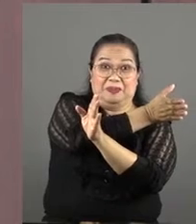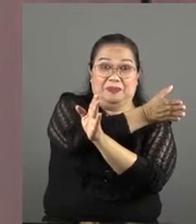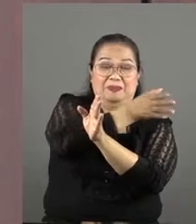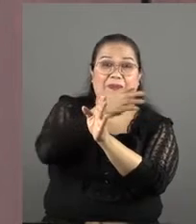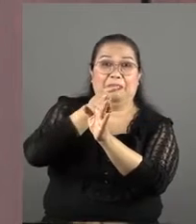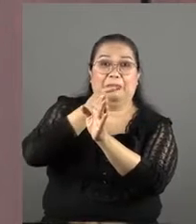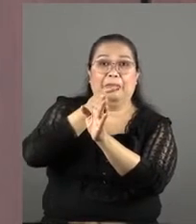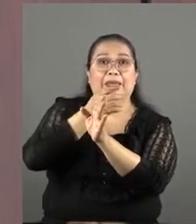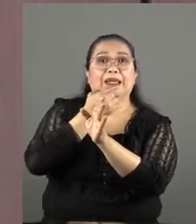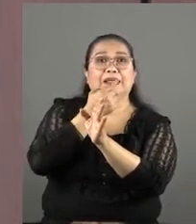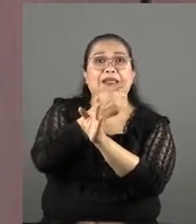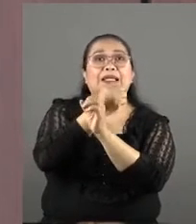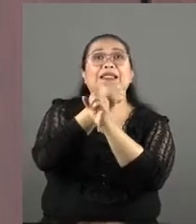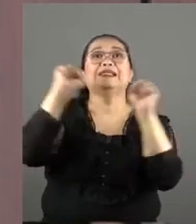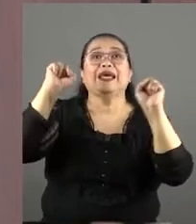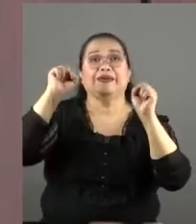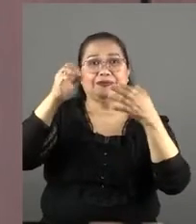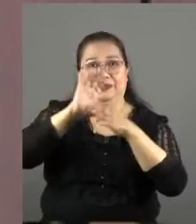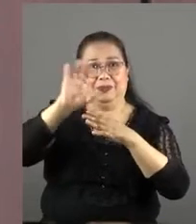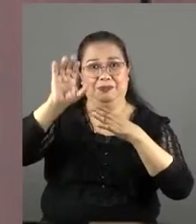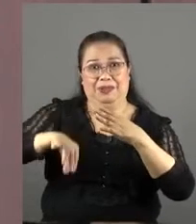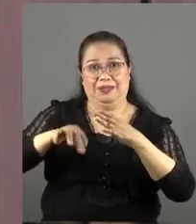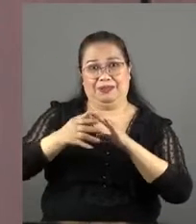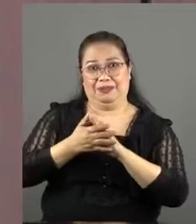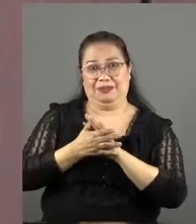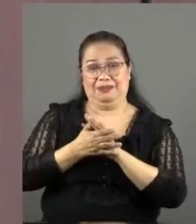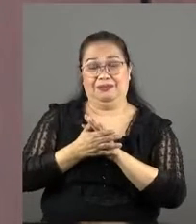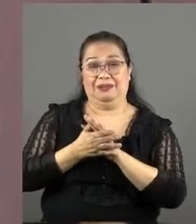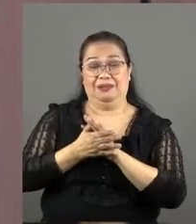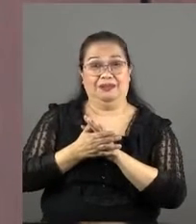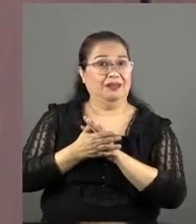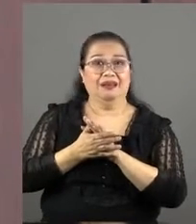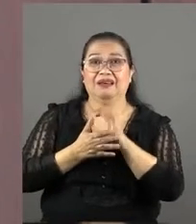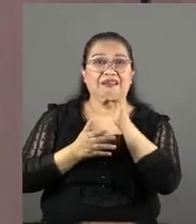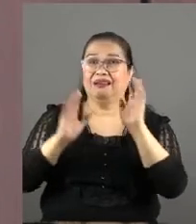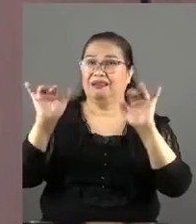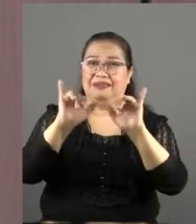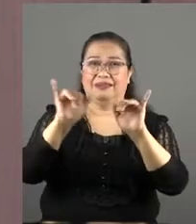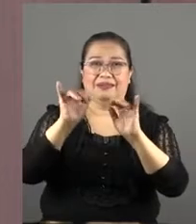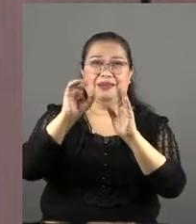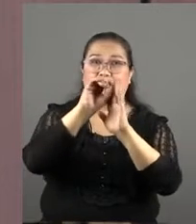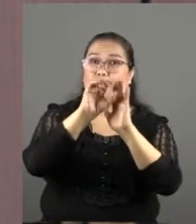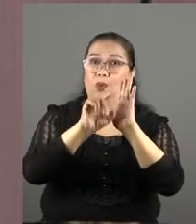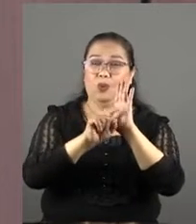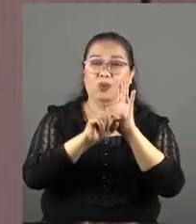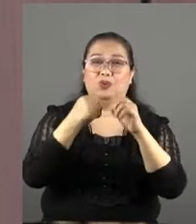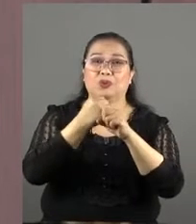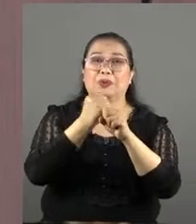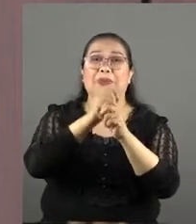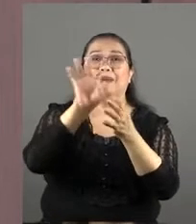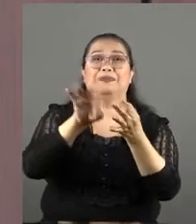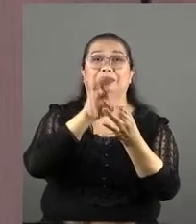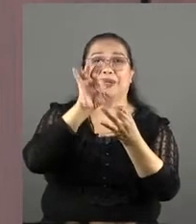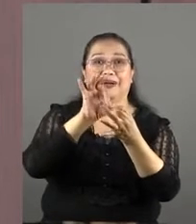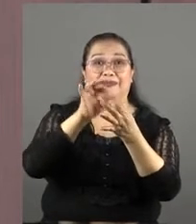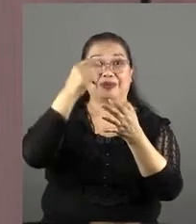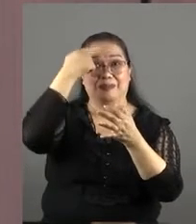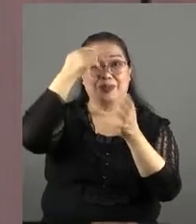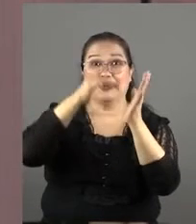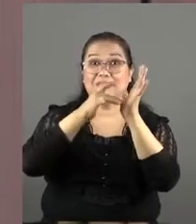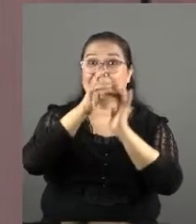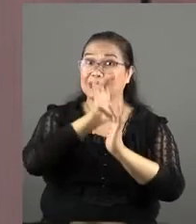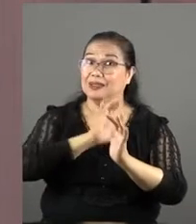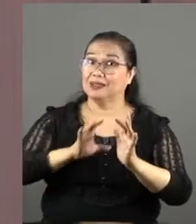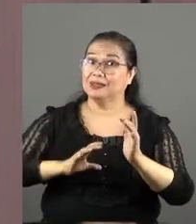we're saved completely. Unlike the Old Testament saints. So it says here they've been made perfect because Christ has come. Number